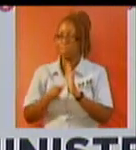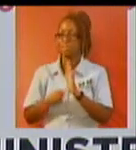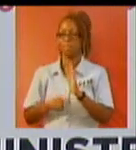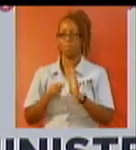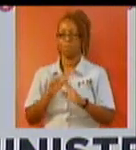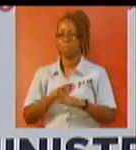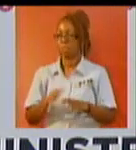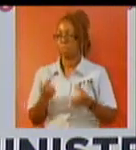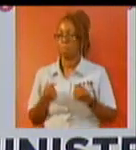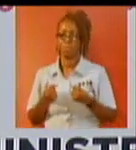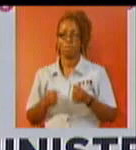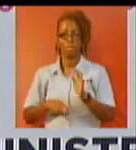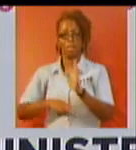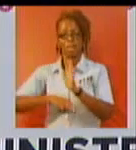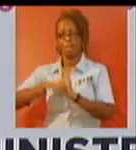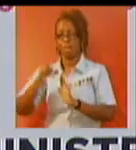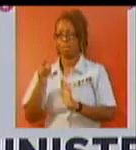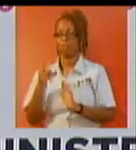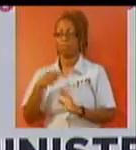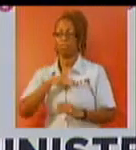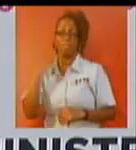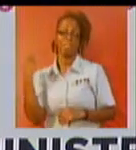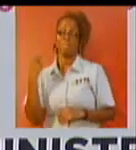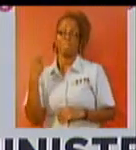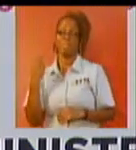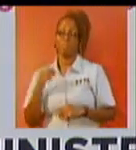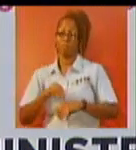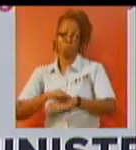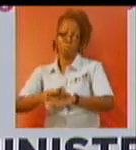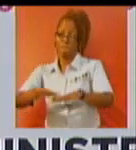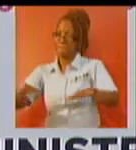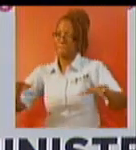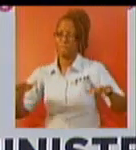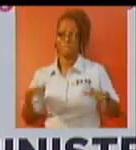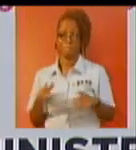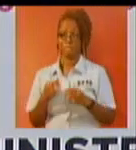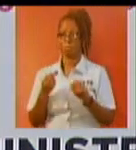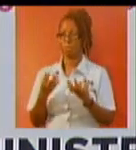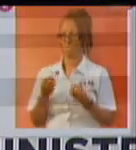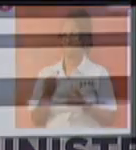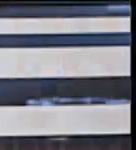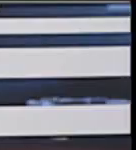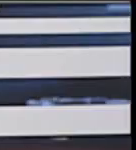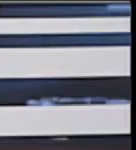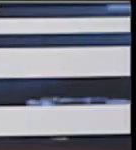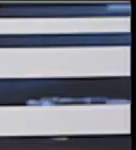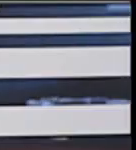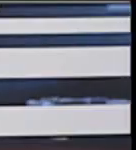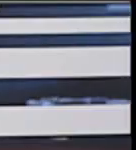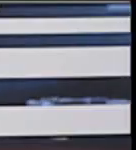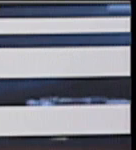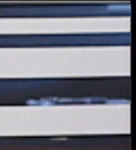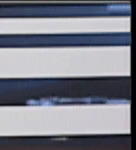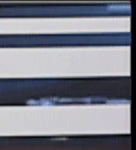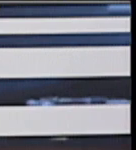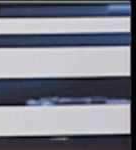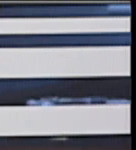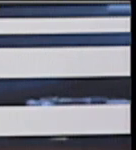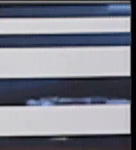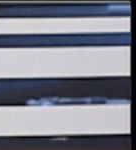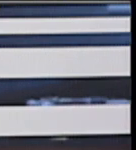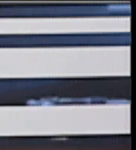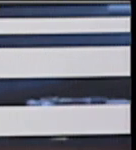of transmission of this virus from people who may not know that they are ill. The Ministry of Health has